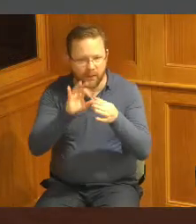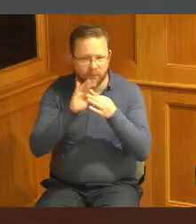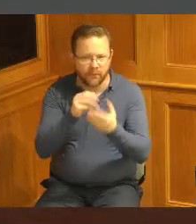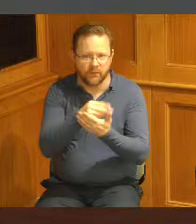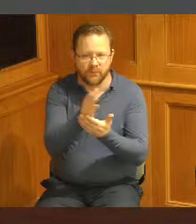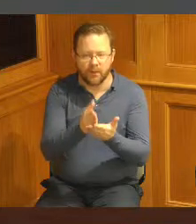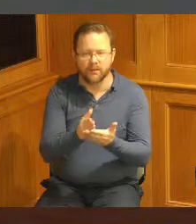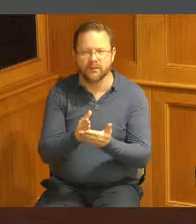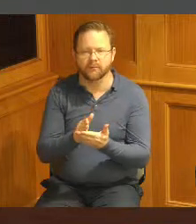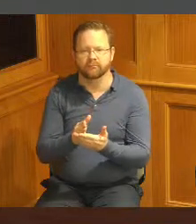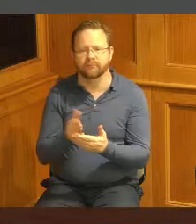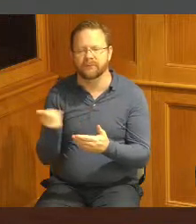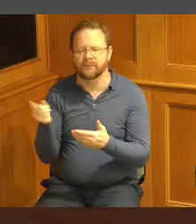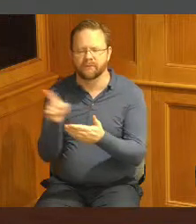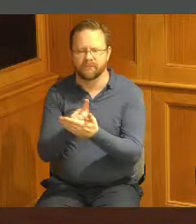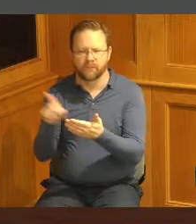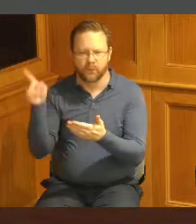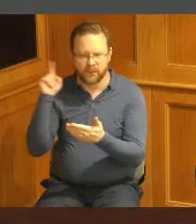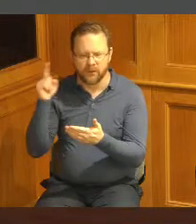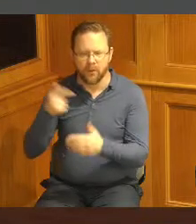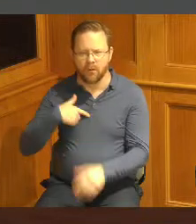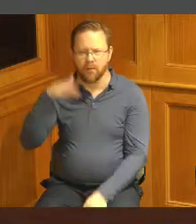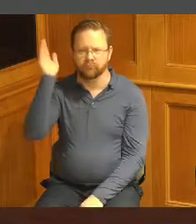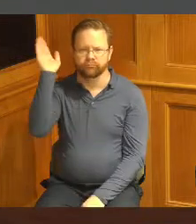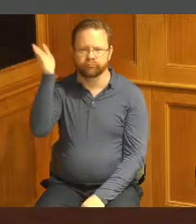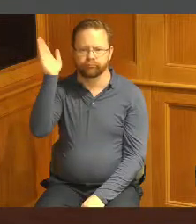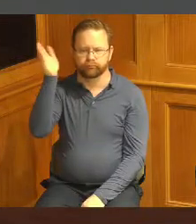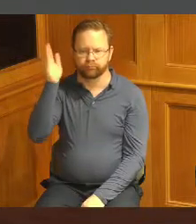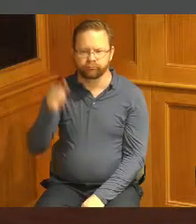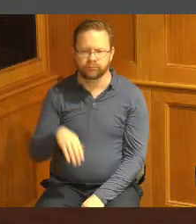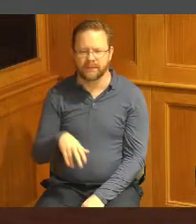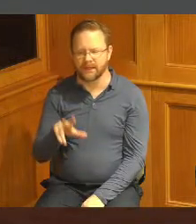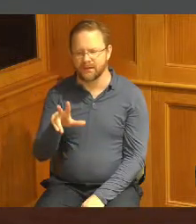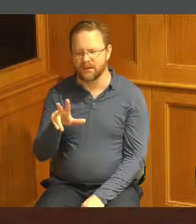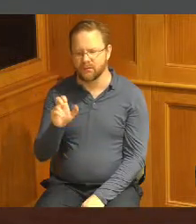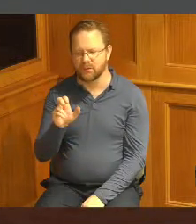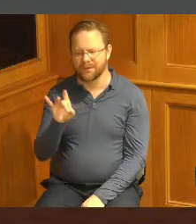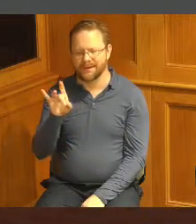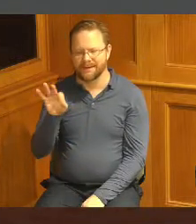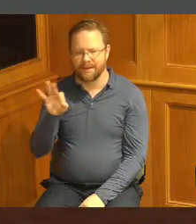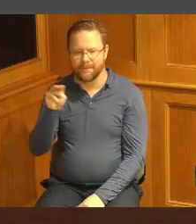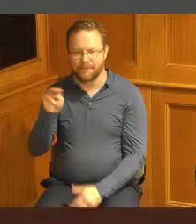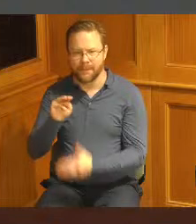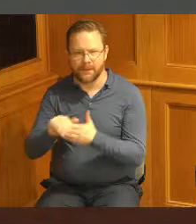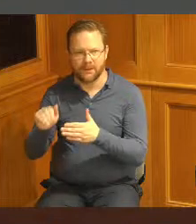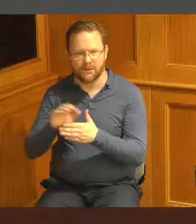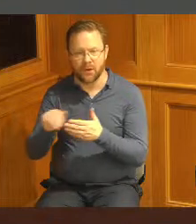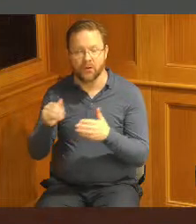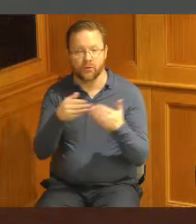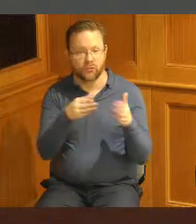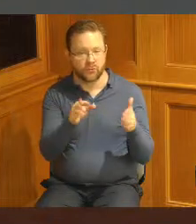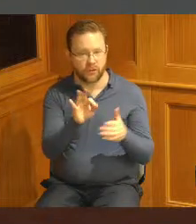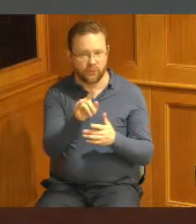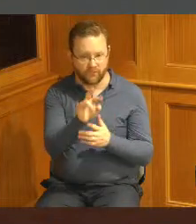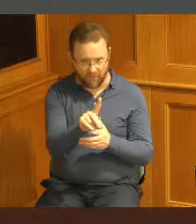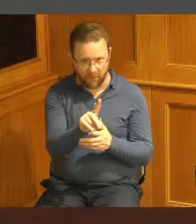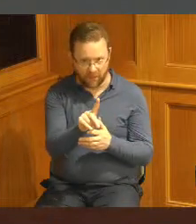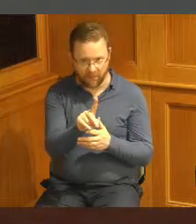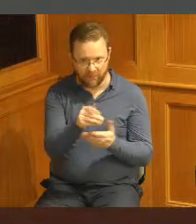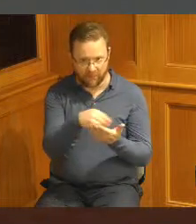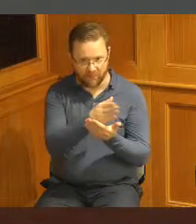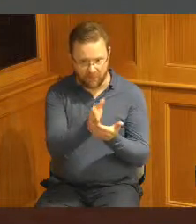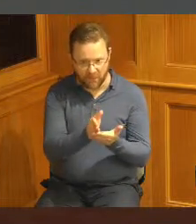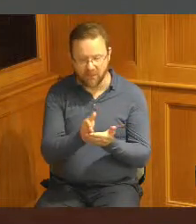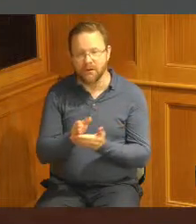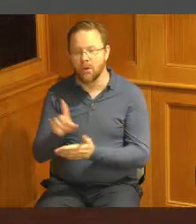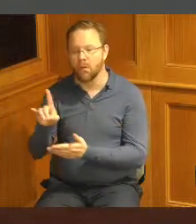ago, I delivered to the board a $389 million general fund budget, over